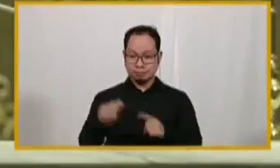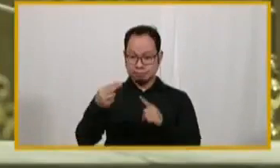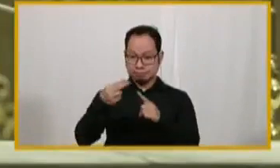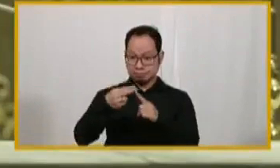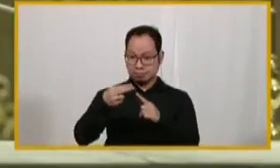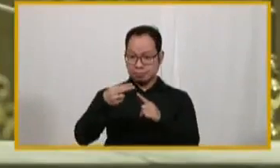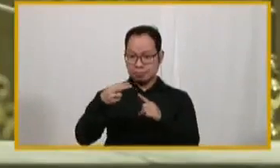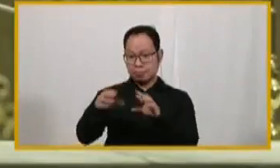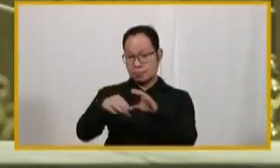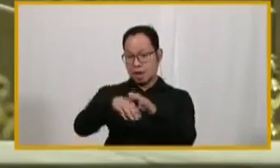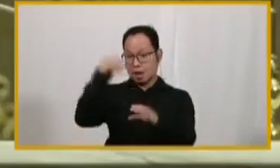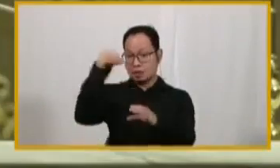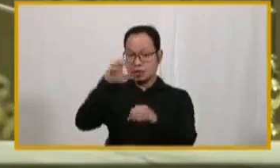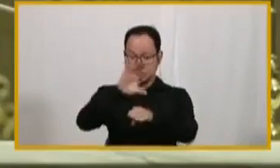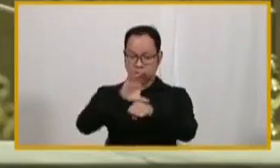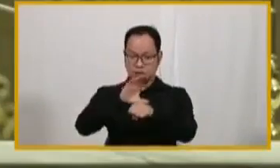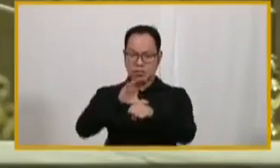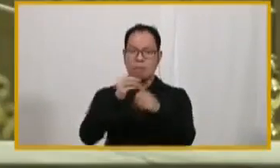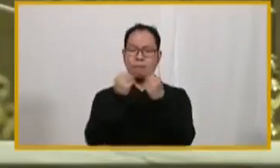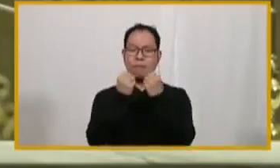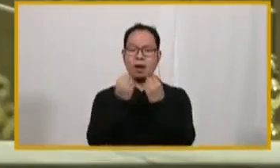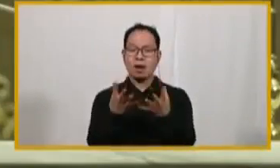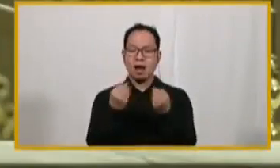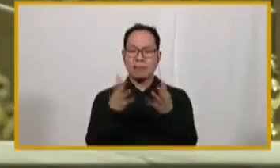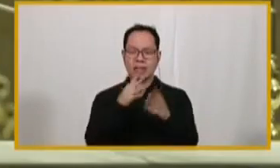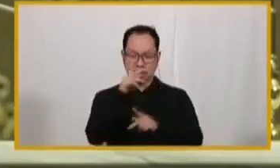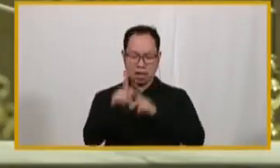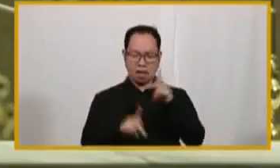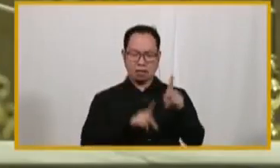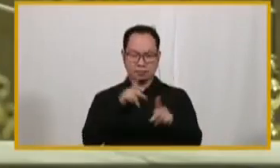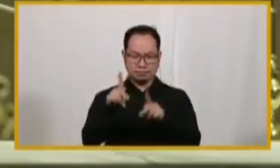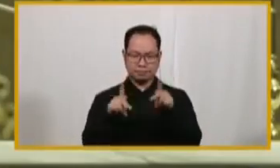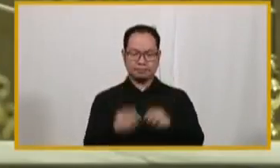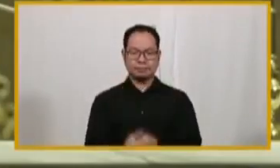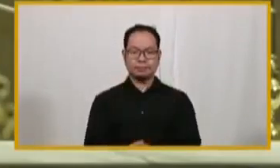sa labas ay marami ring tao.